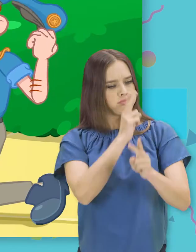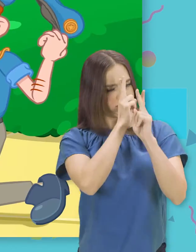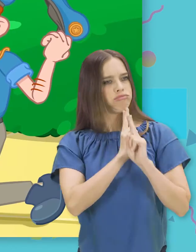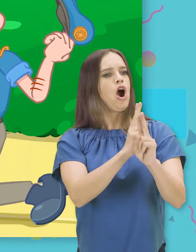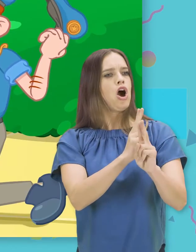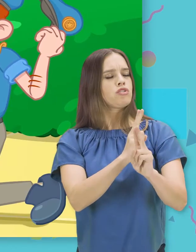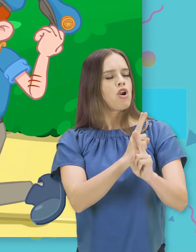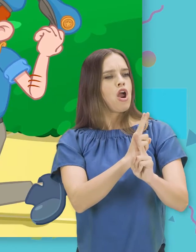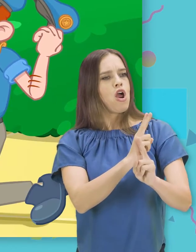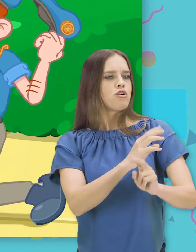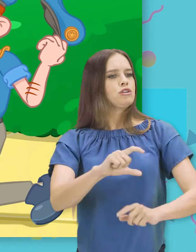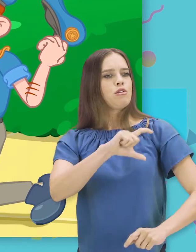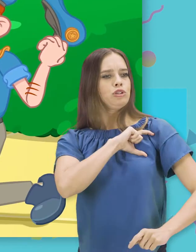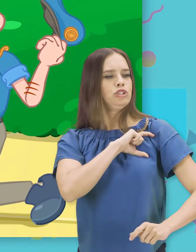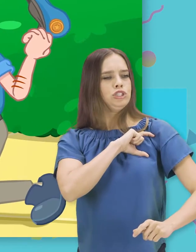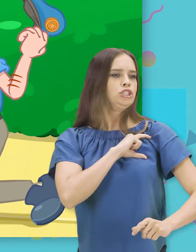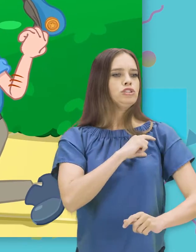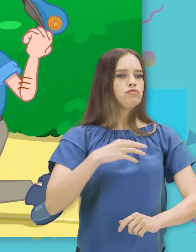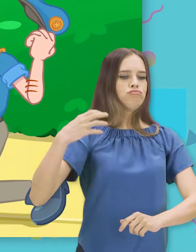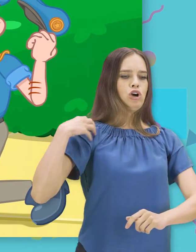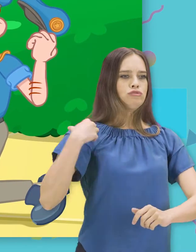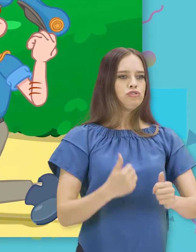you honorary police officers.